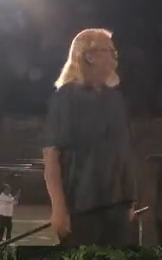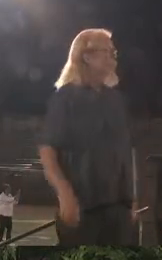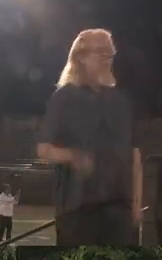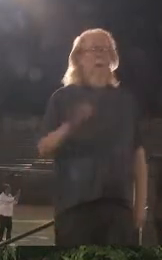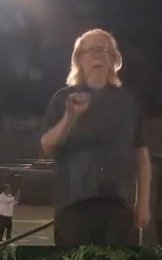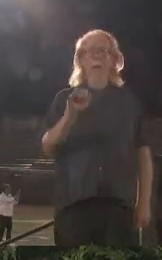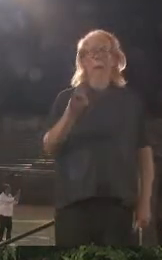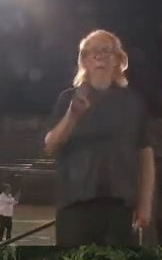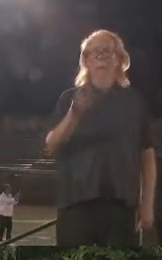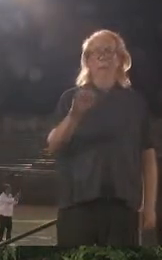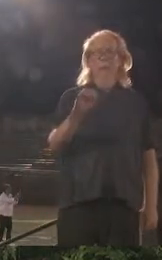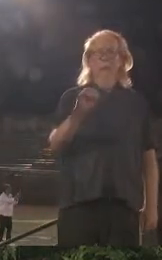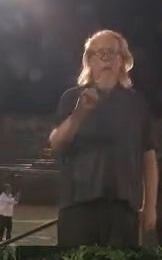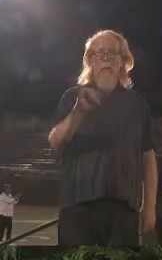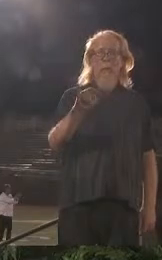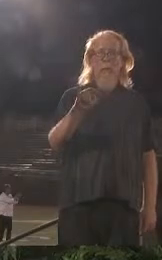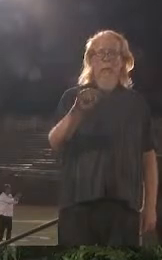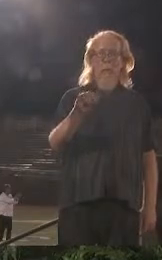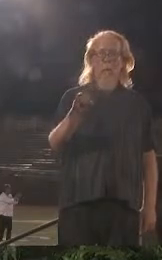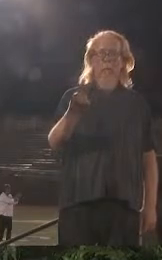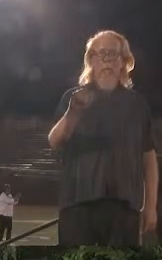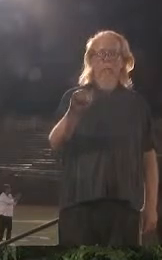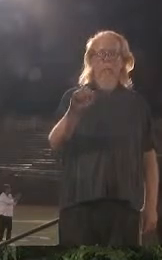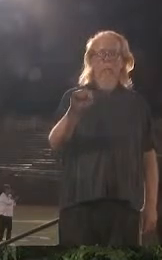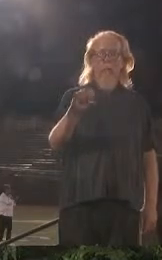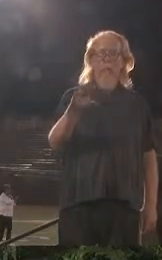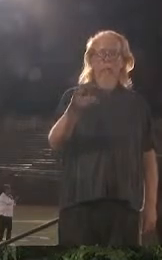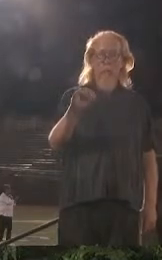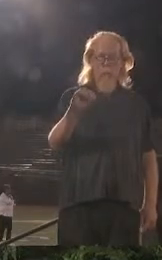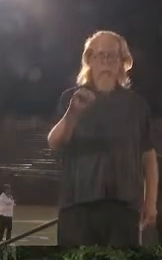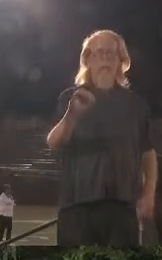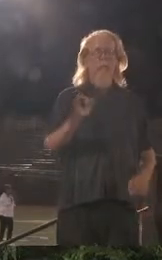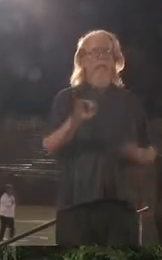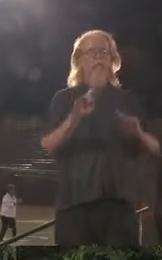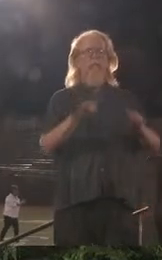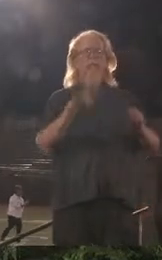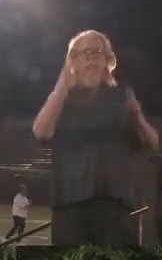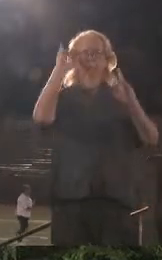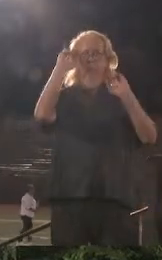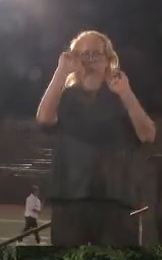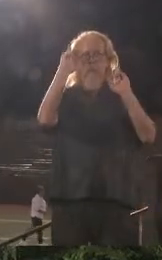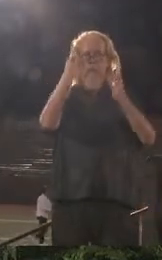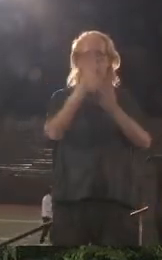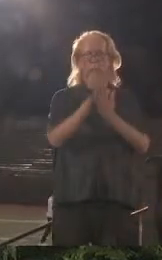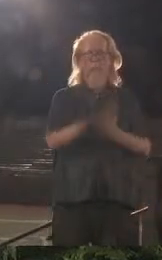Arcelino Francisco Vasquez will be attending Barber School.